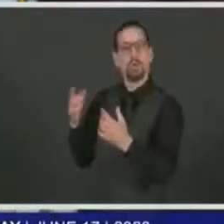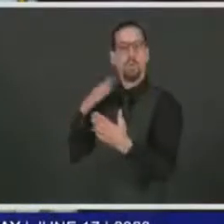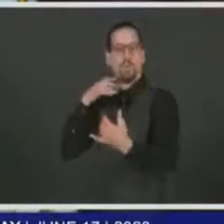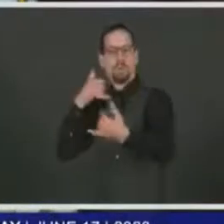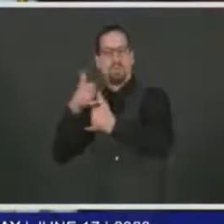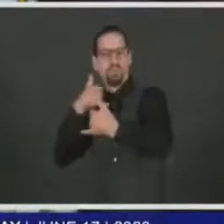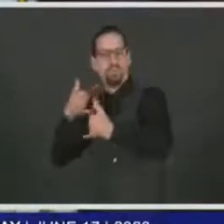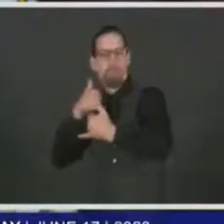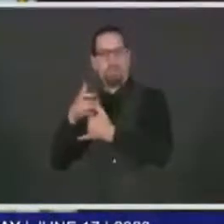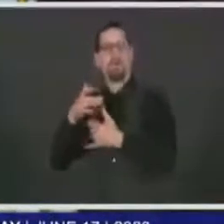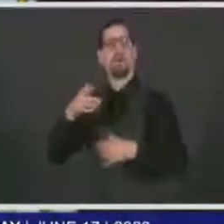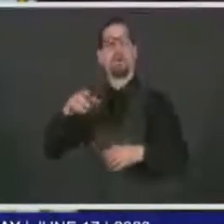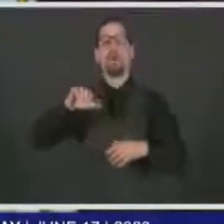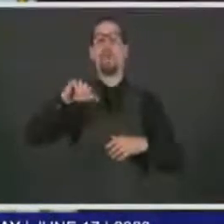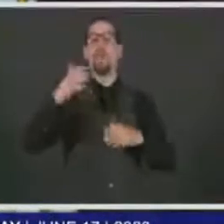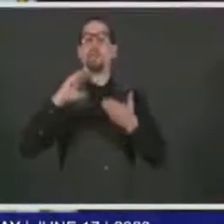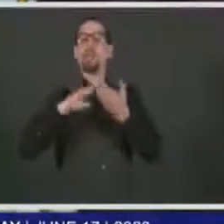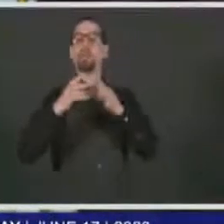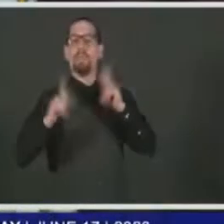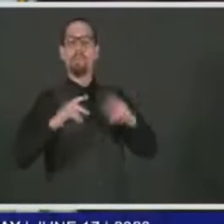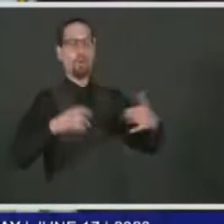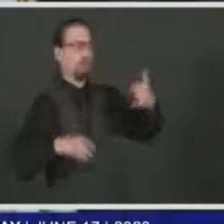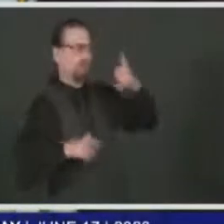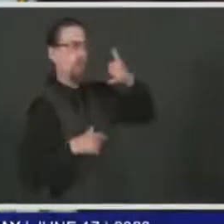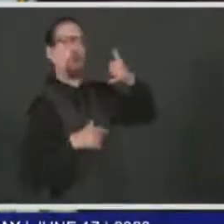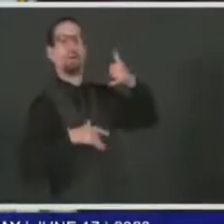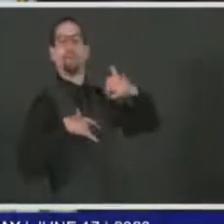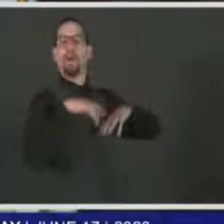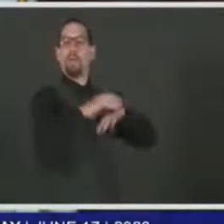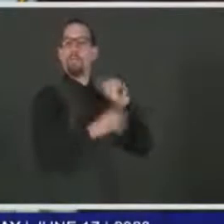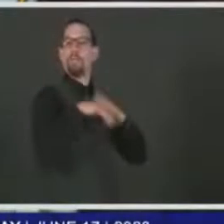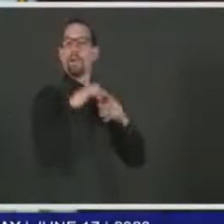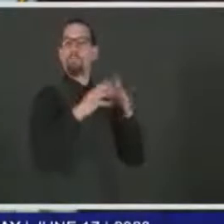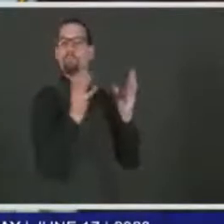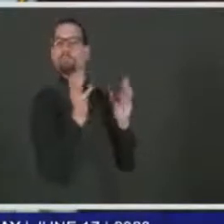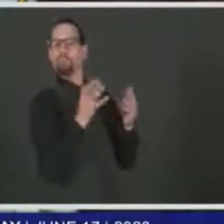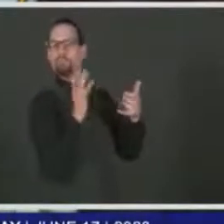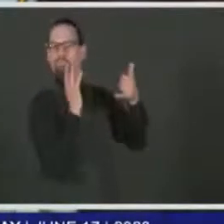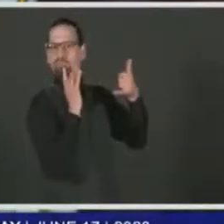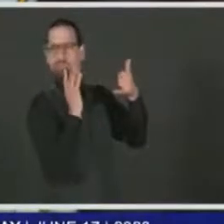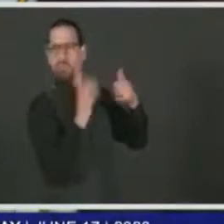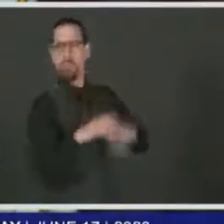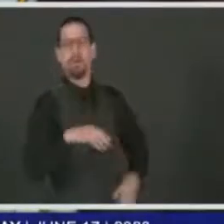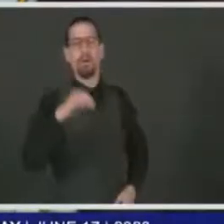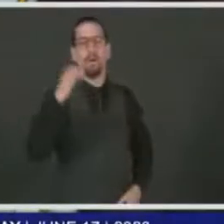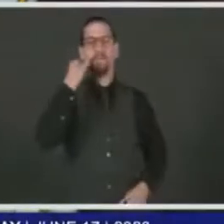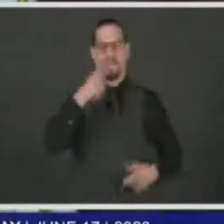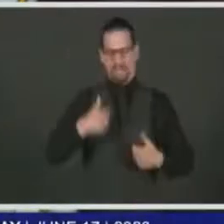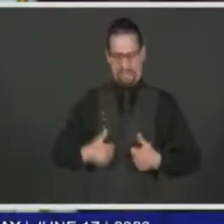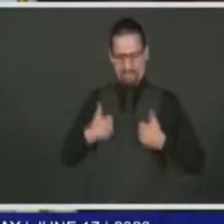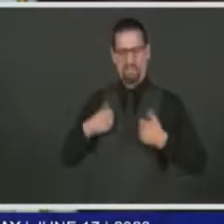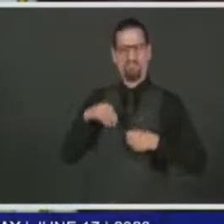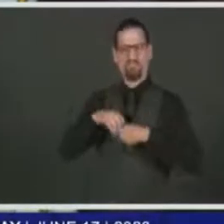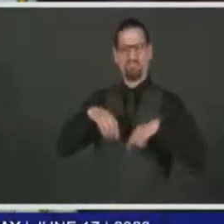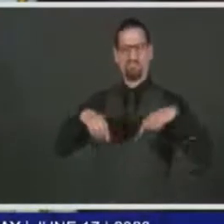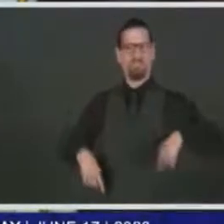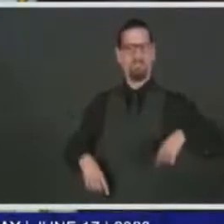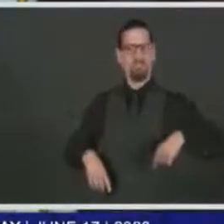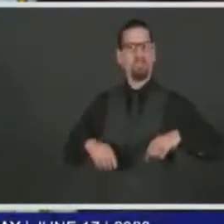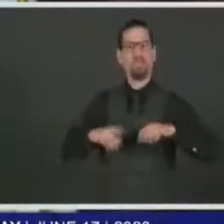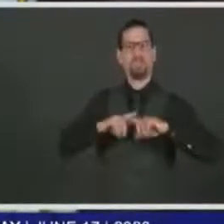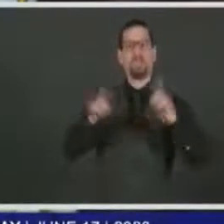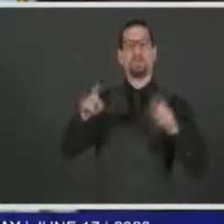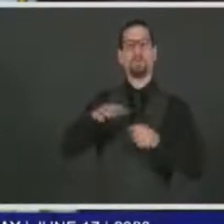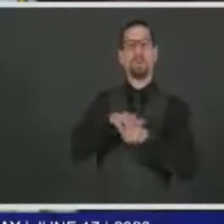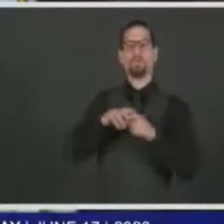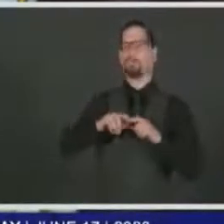cannot say this enough. If you are hearing me, if you live in Central Falls, if you live in the west side or south side of Providence, if you